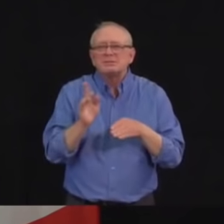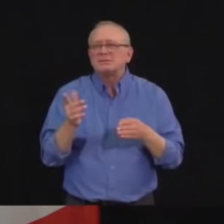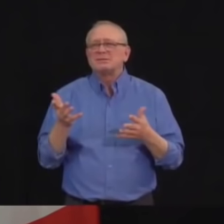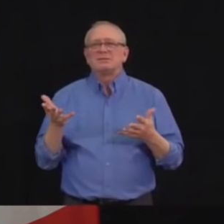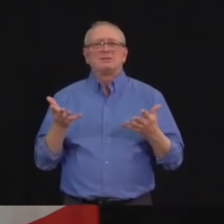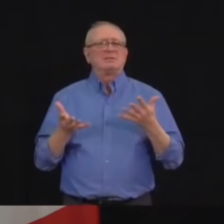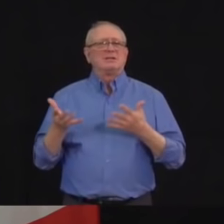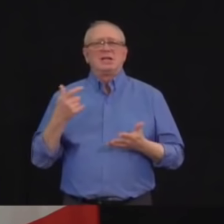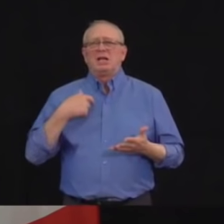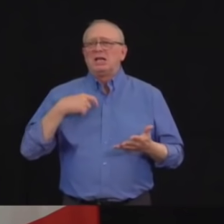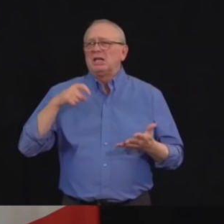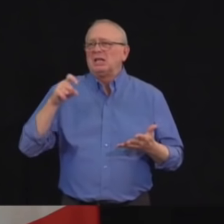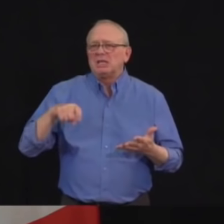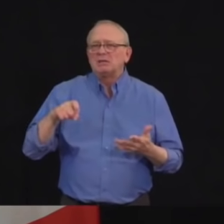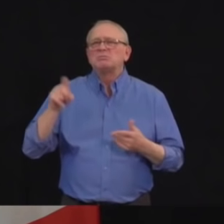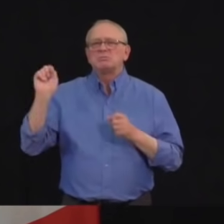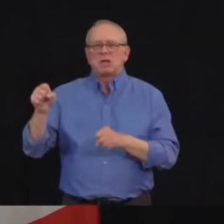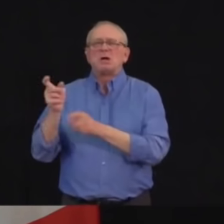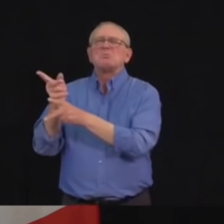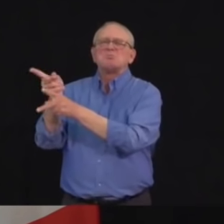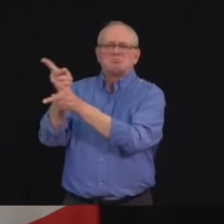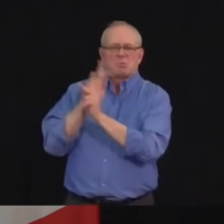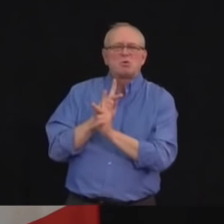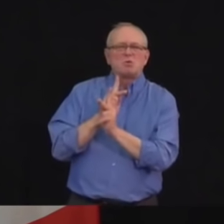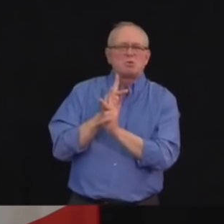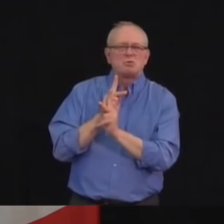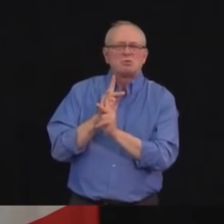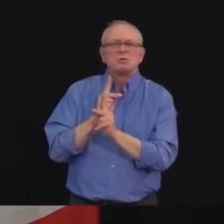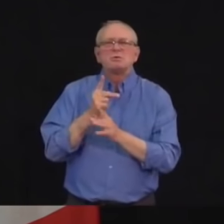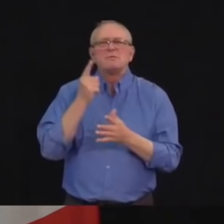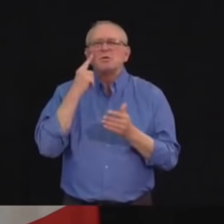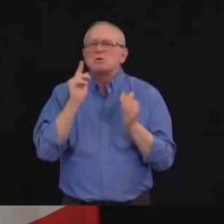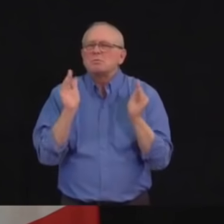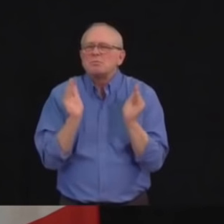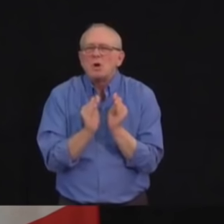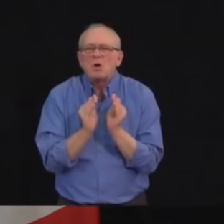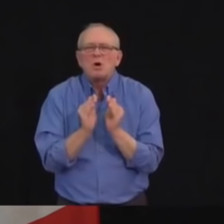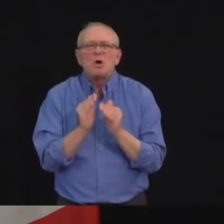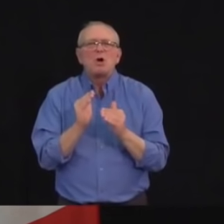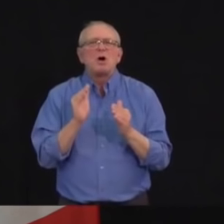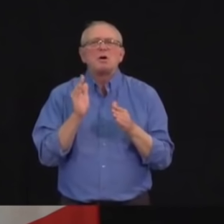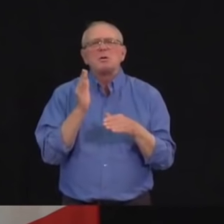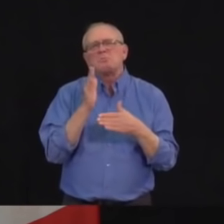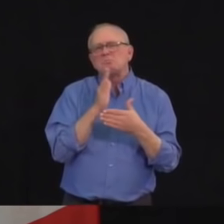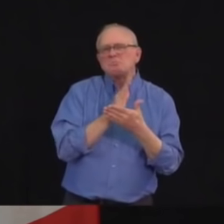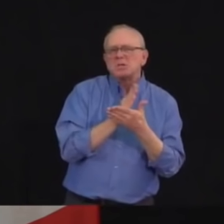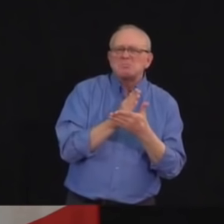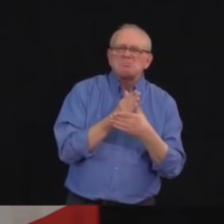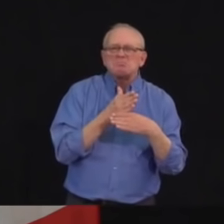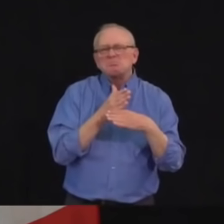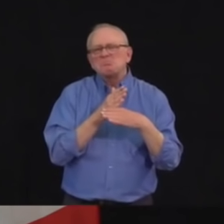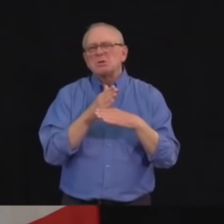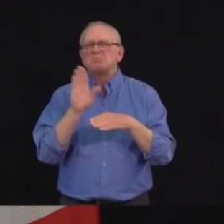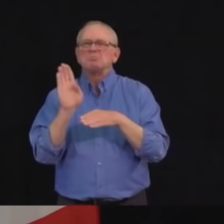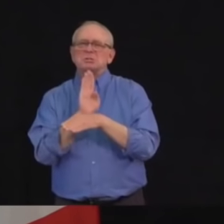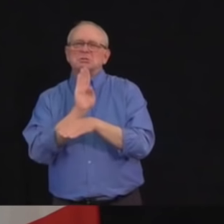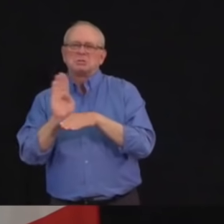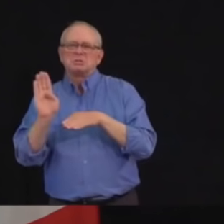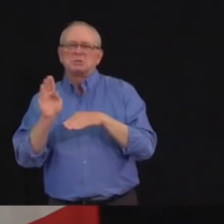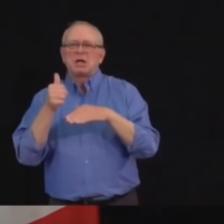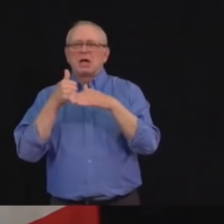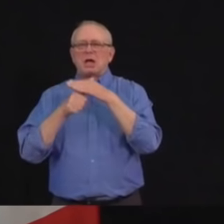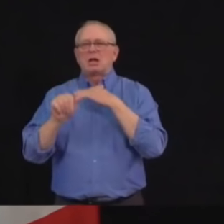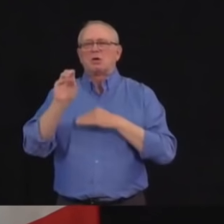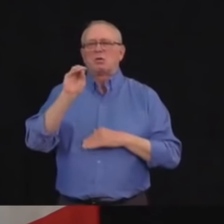expanding that to include specifically small and mid-sized companies in the oil and gas sector, with